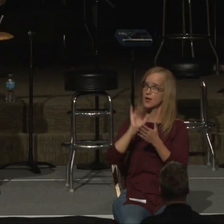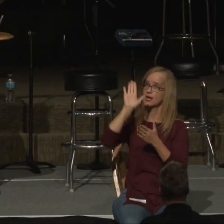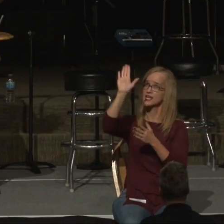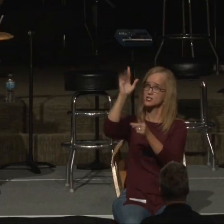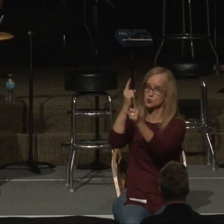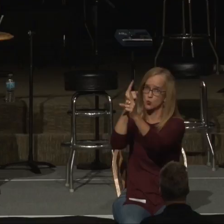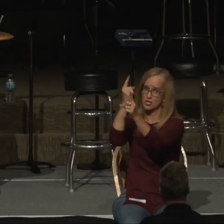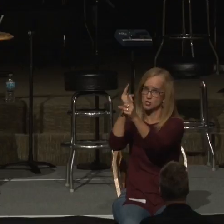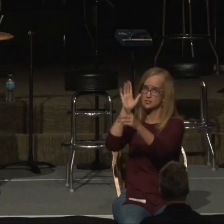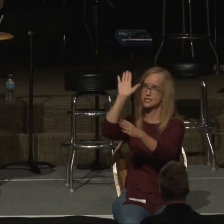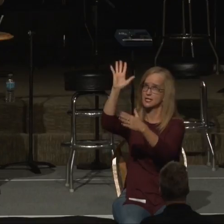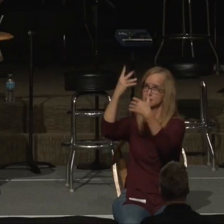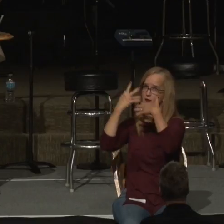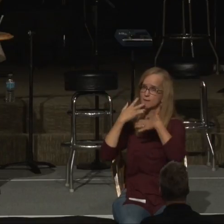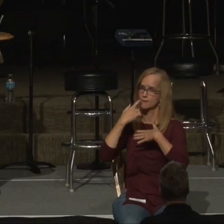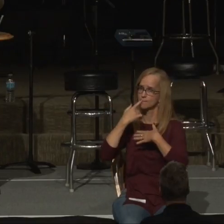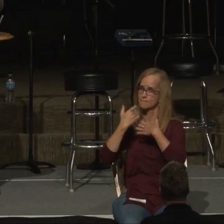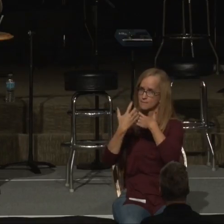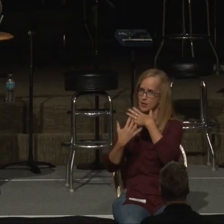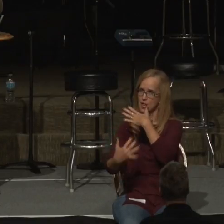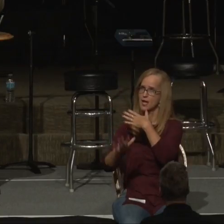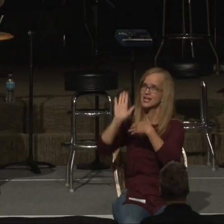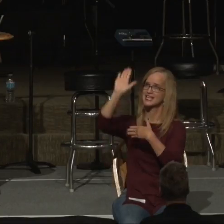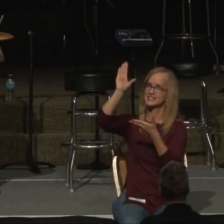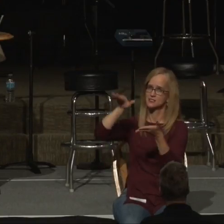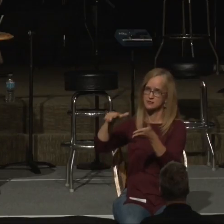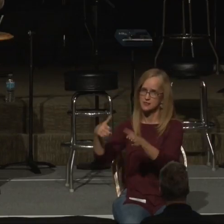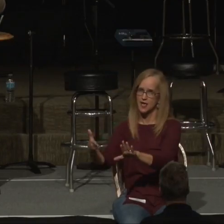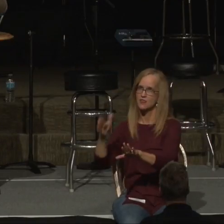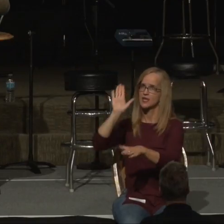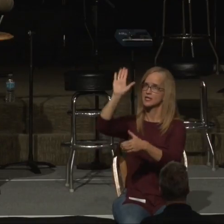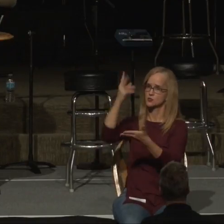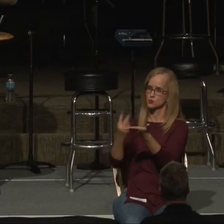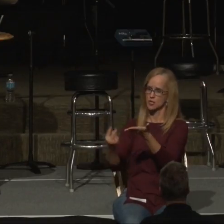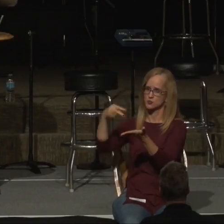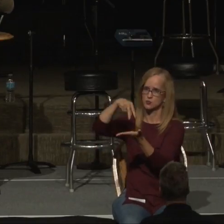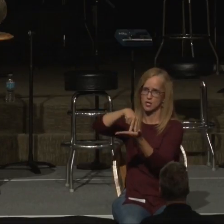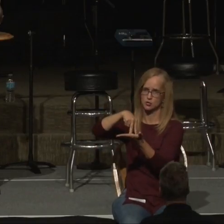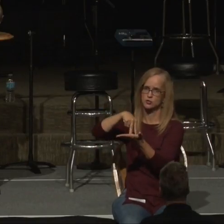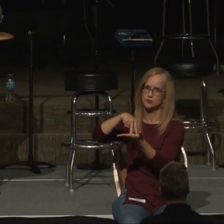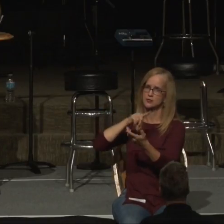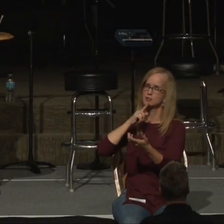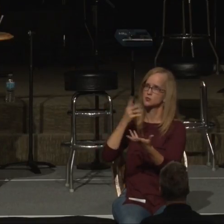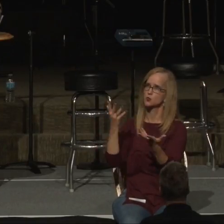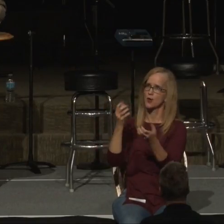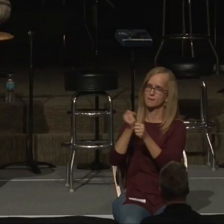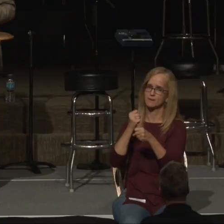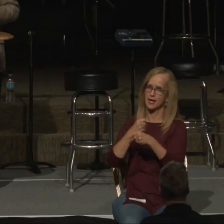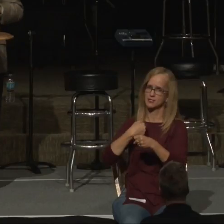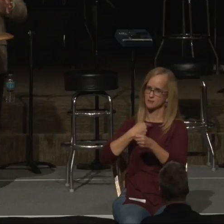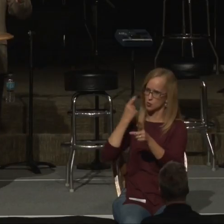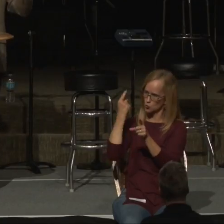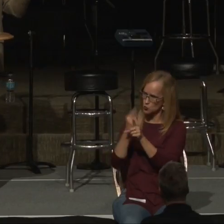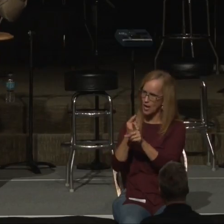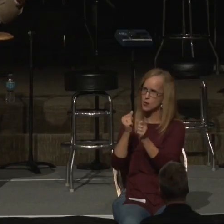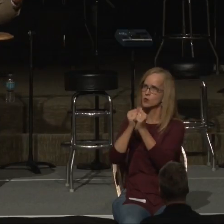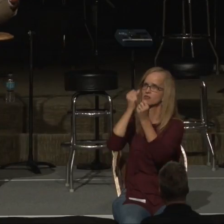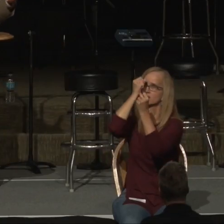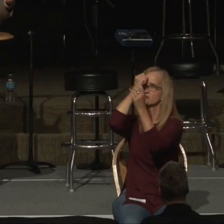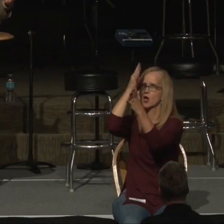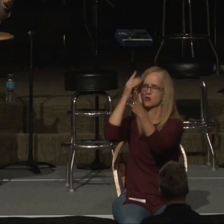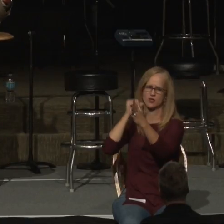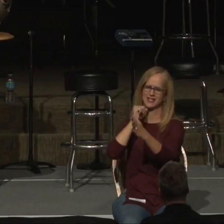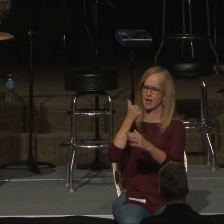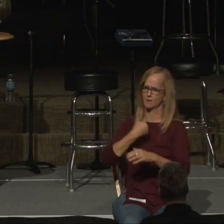righteousness, His blood, His death, His resurrection is what makes me right with the Father, not my good